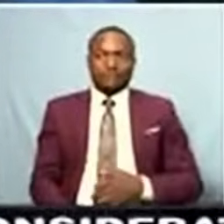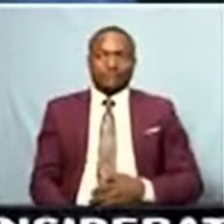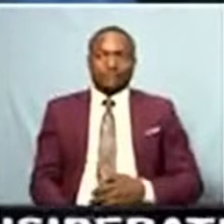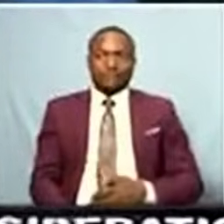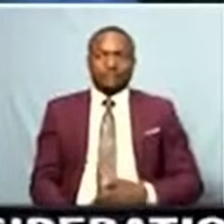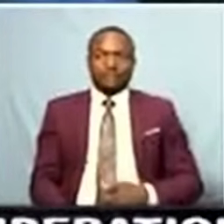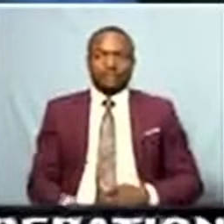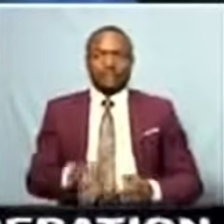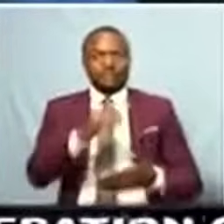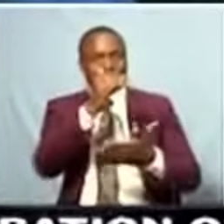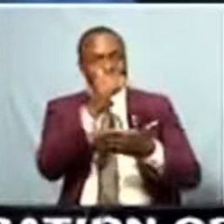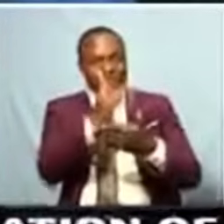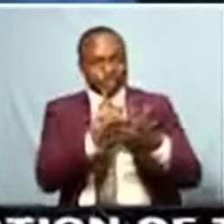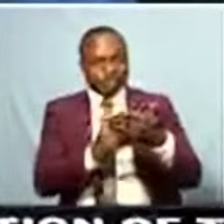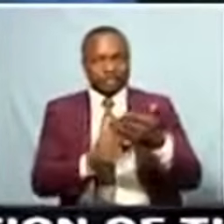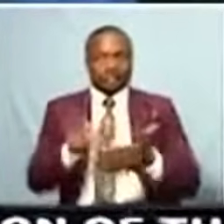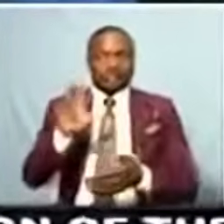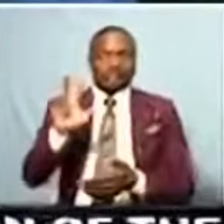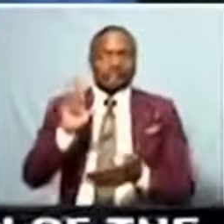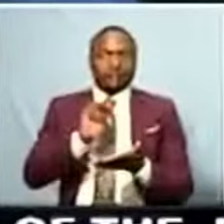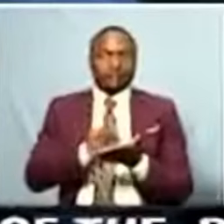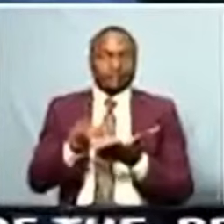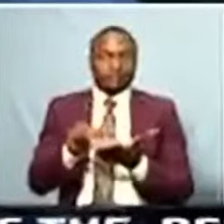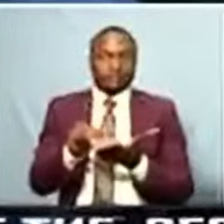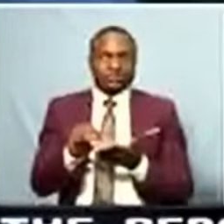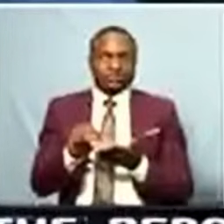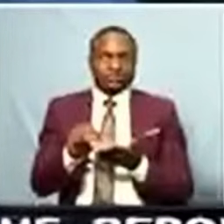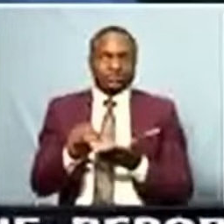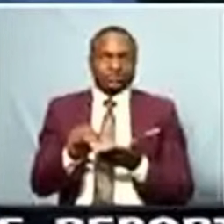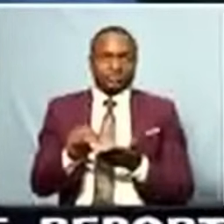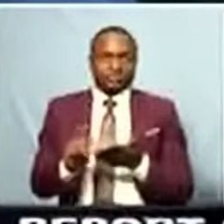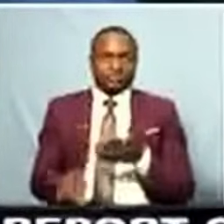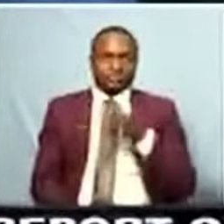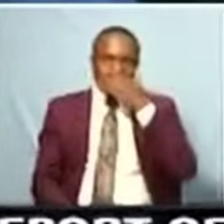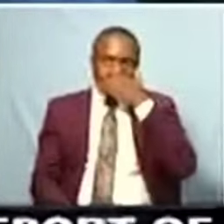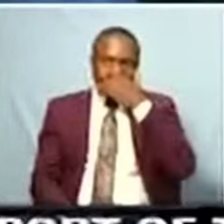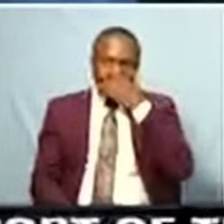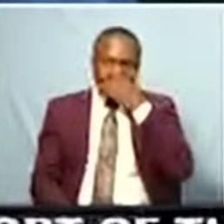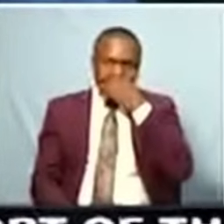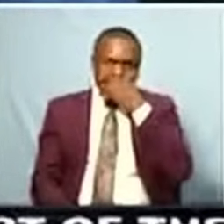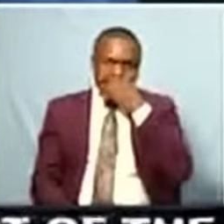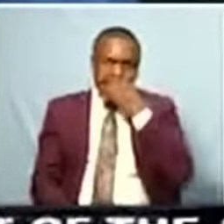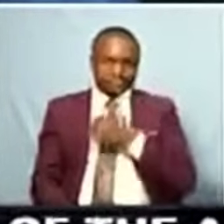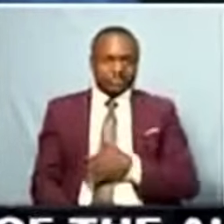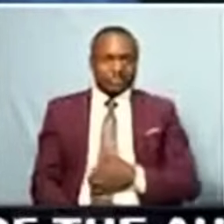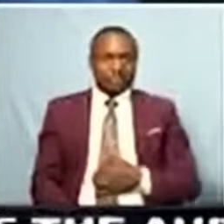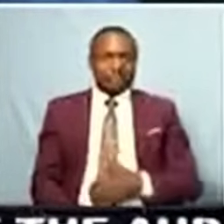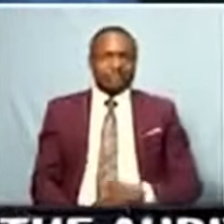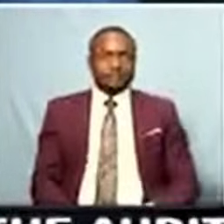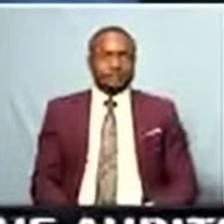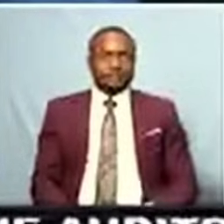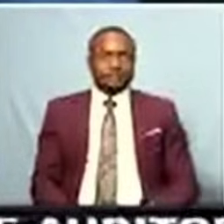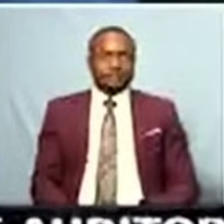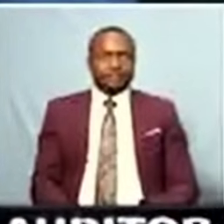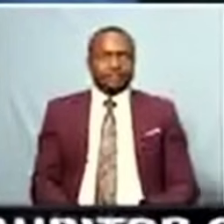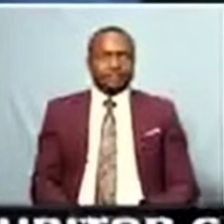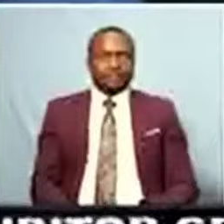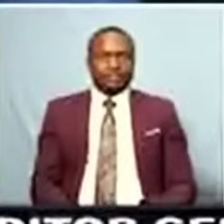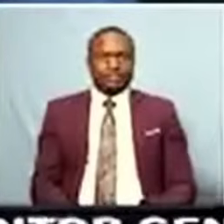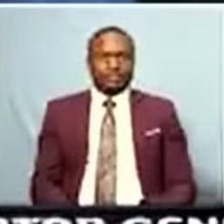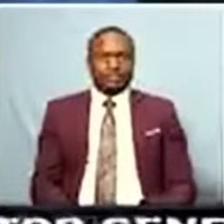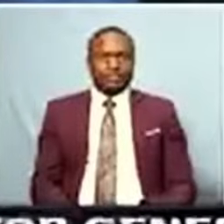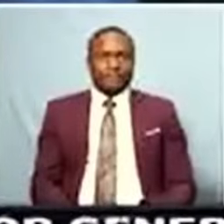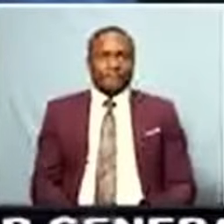Do the breakdown. 300 million, 101 health center mini hospitals are built. Then you have 3 district